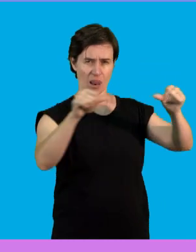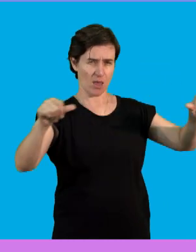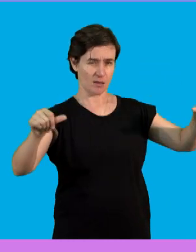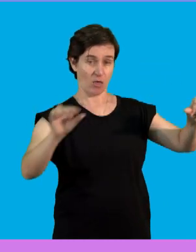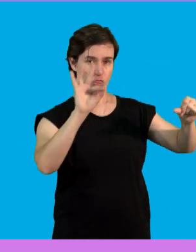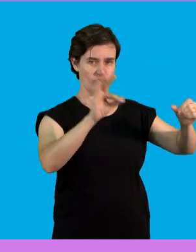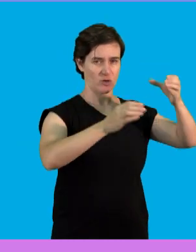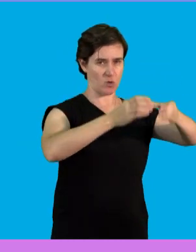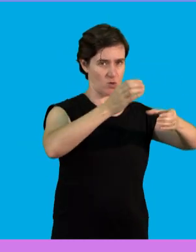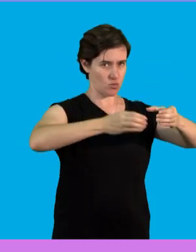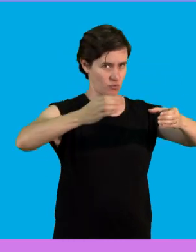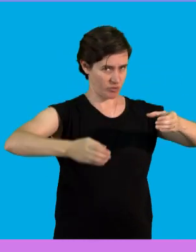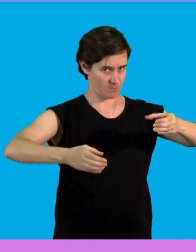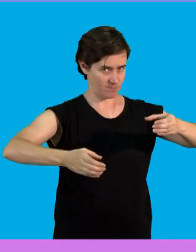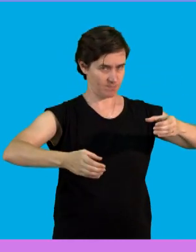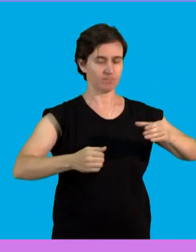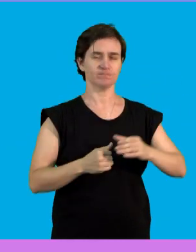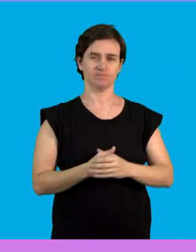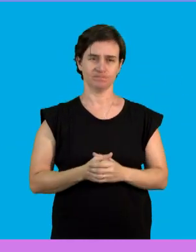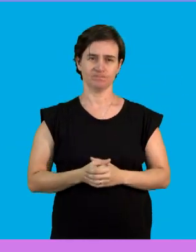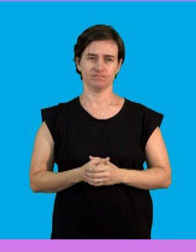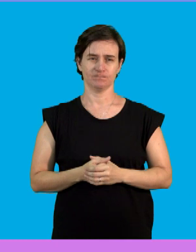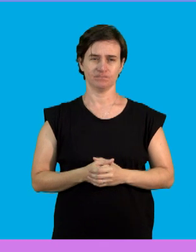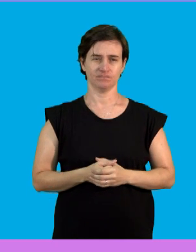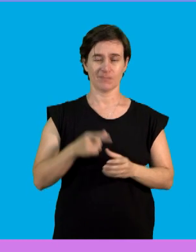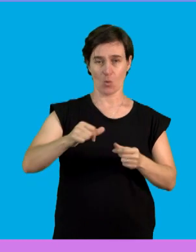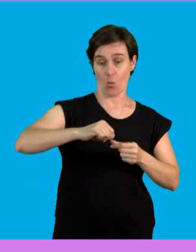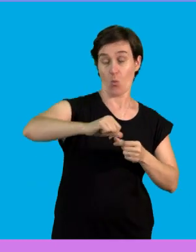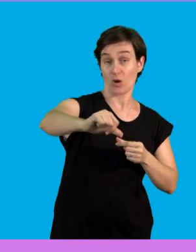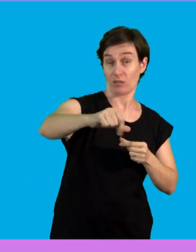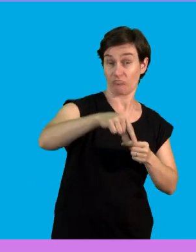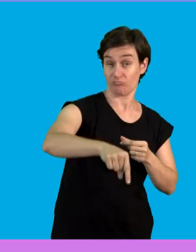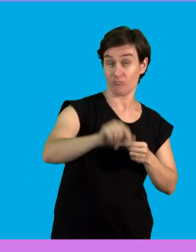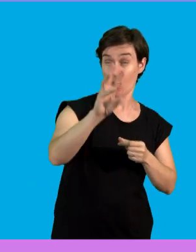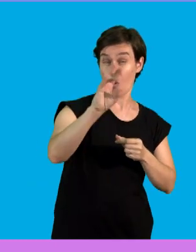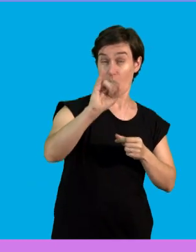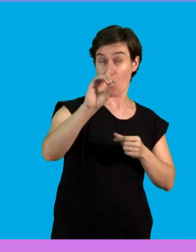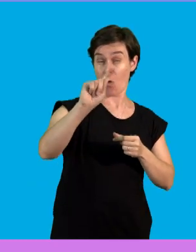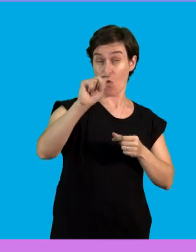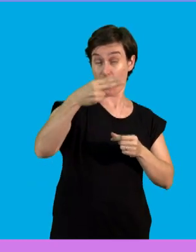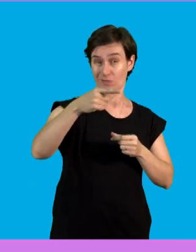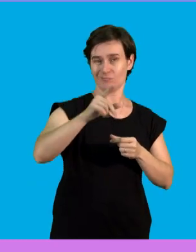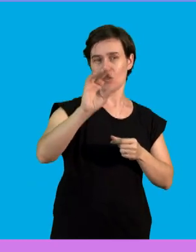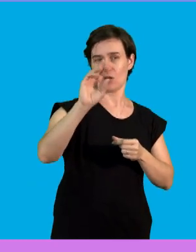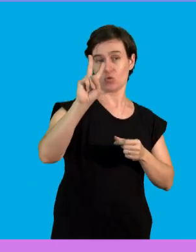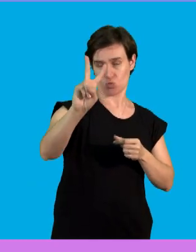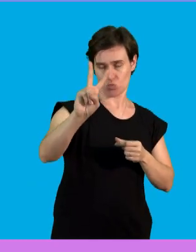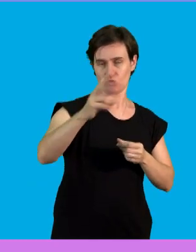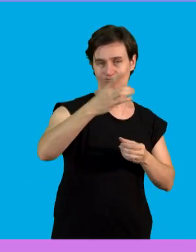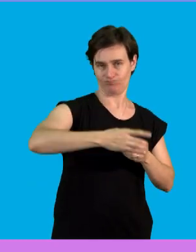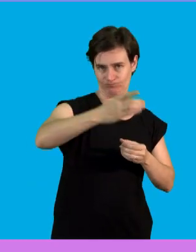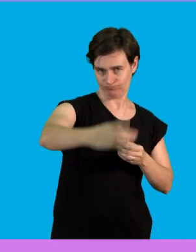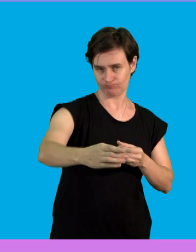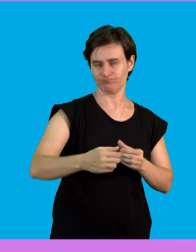got 3 cans. And then in the width, we've got 2 cans as well.